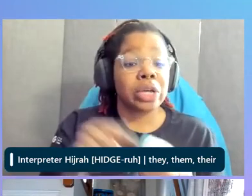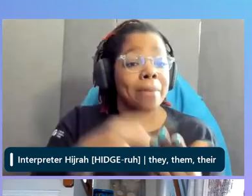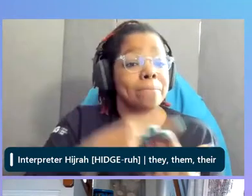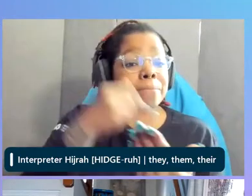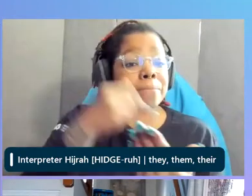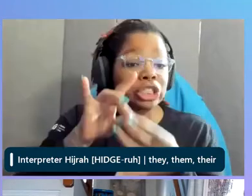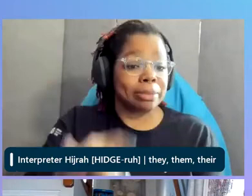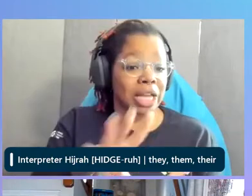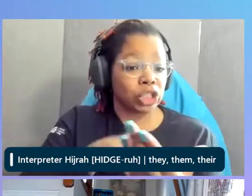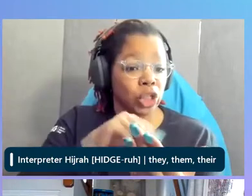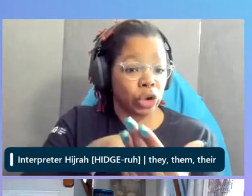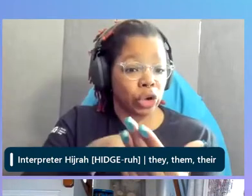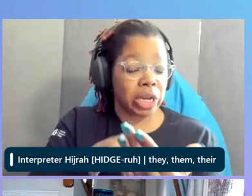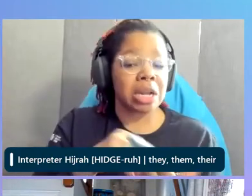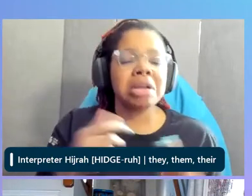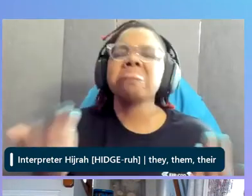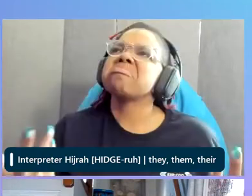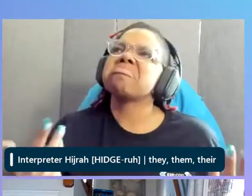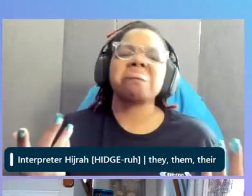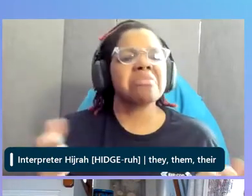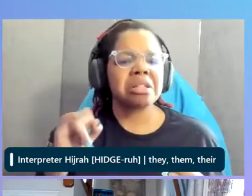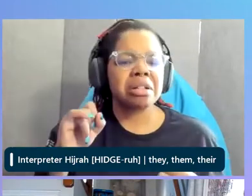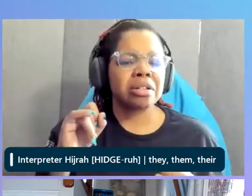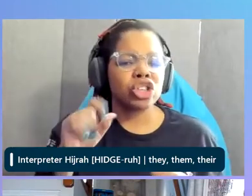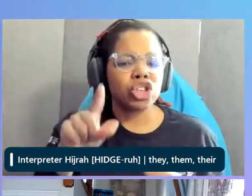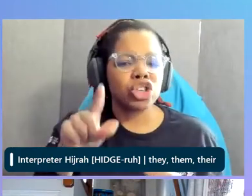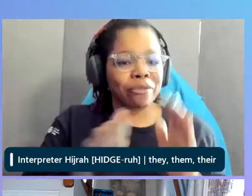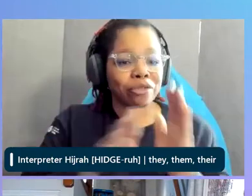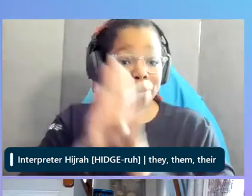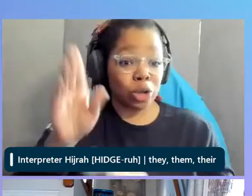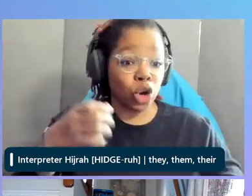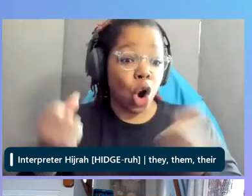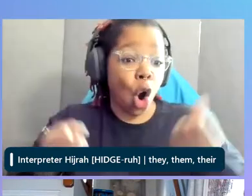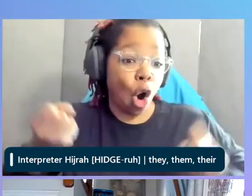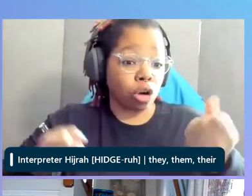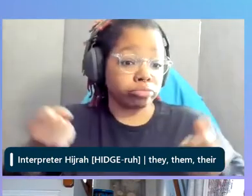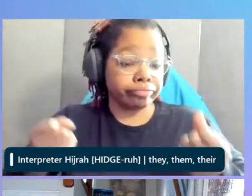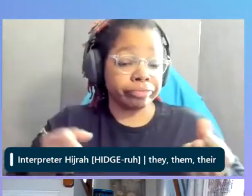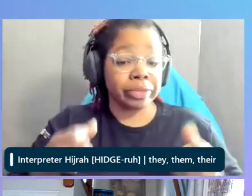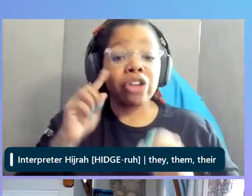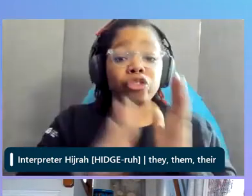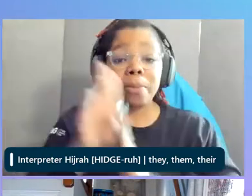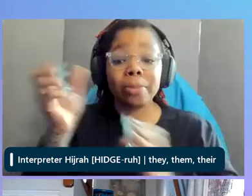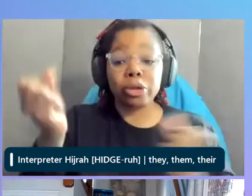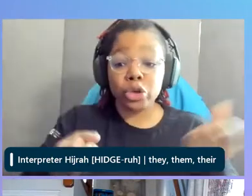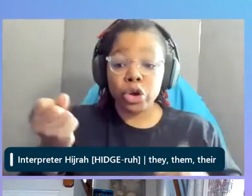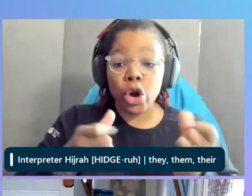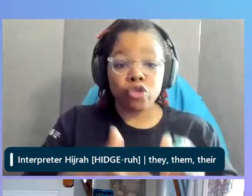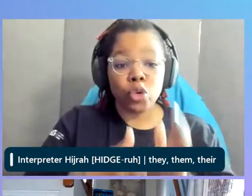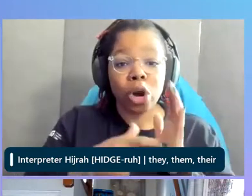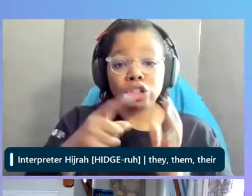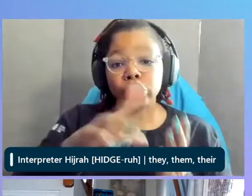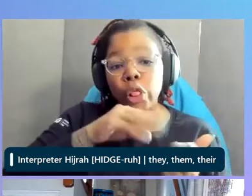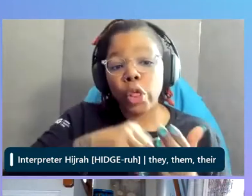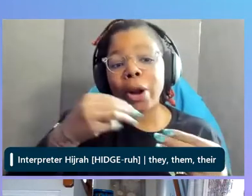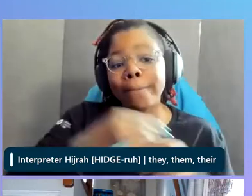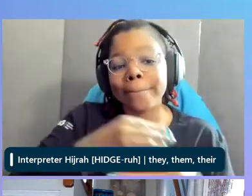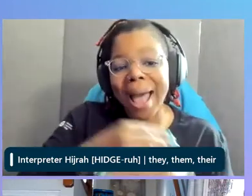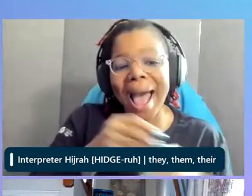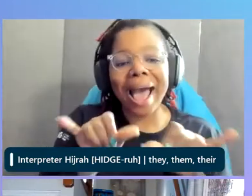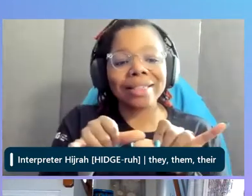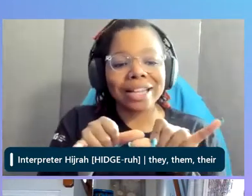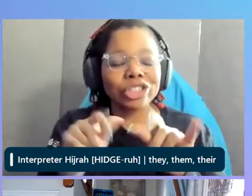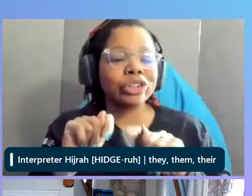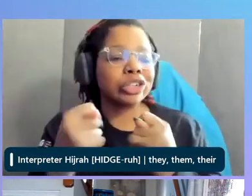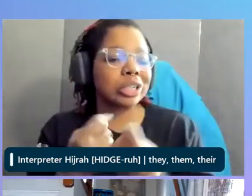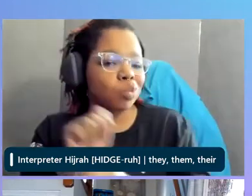project-based learning, right? Where let's say you have to build a car, right? And in order to build the car, you have to learn things like math and engineering and